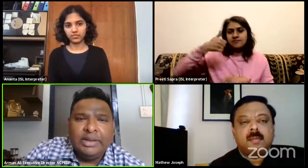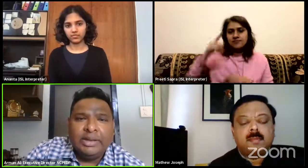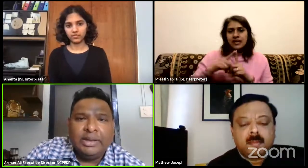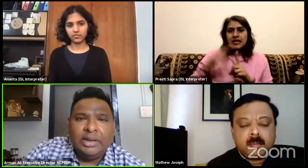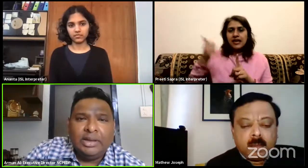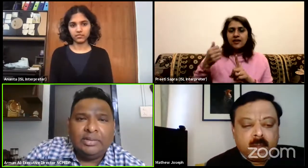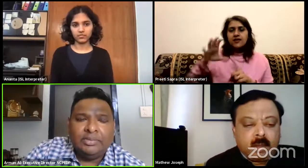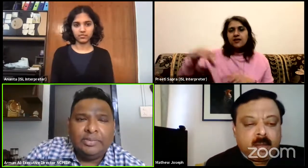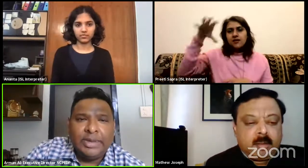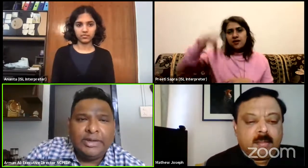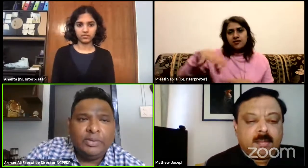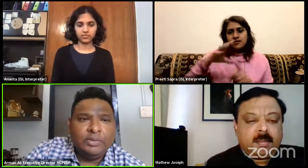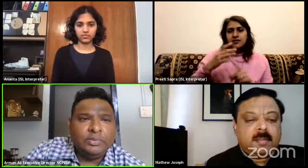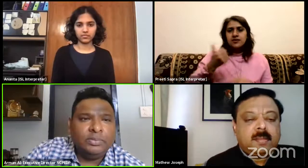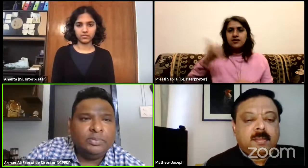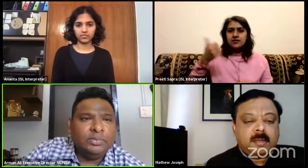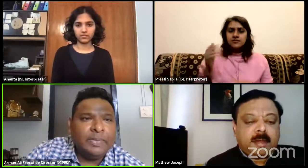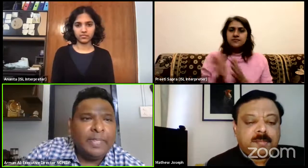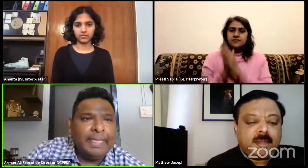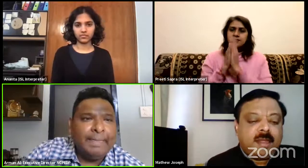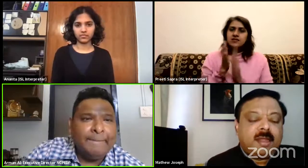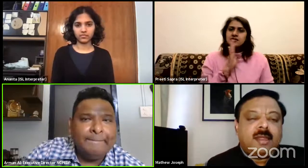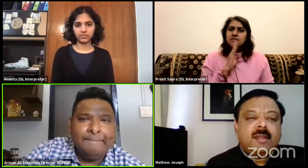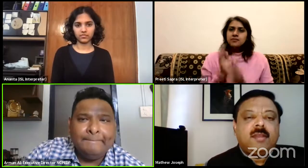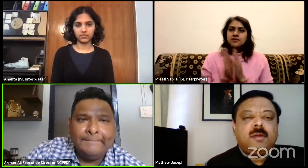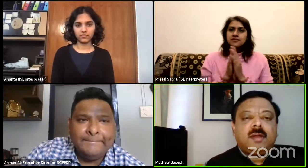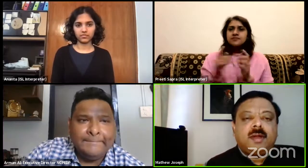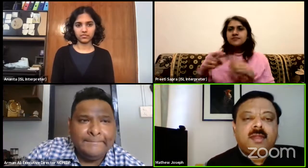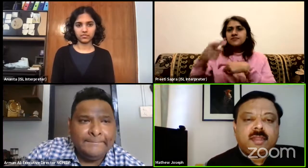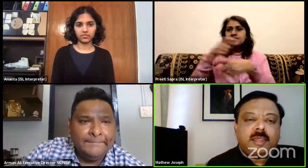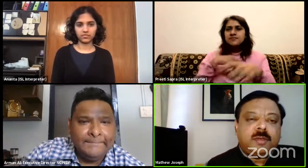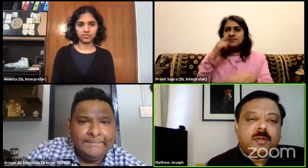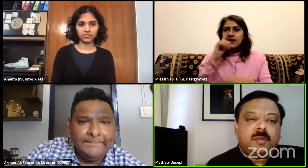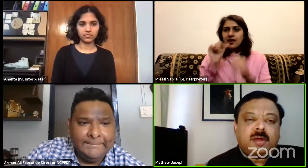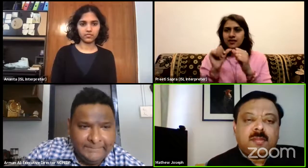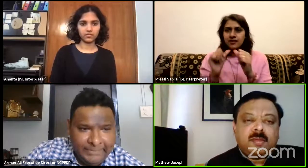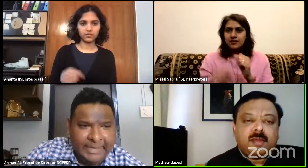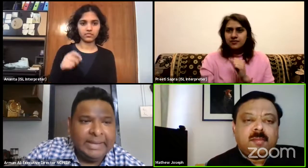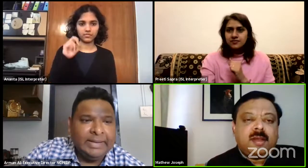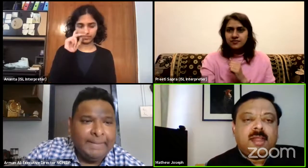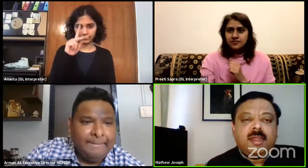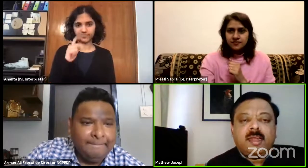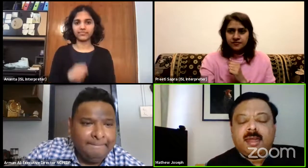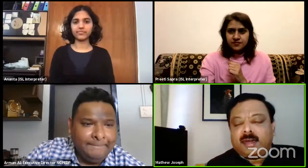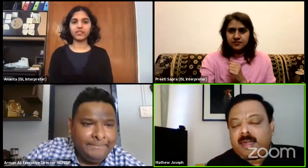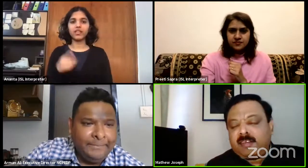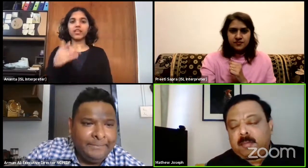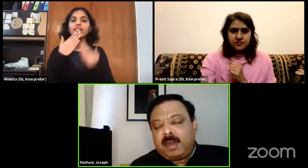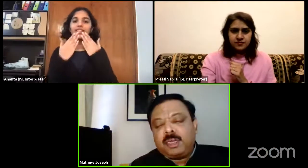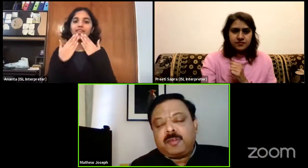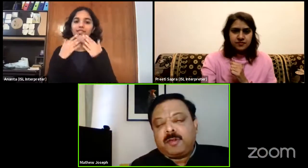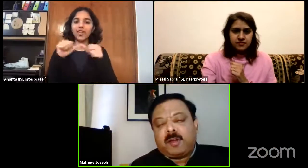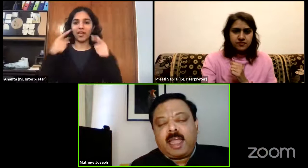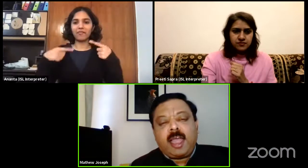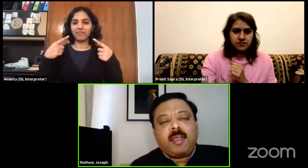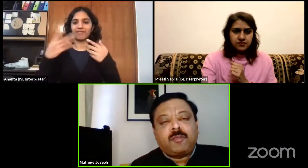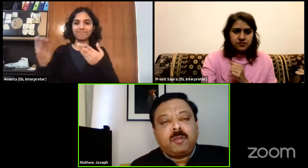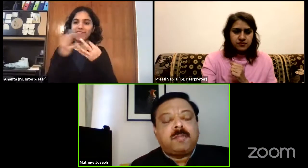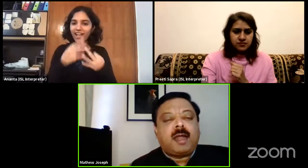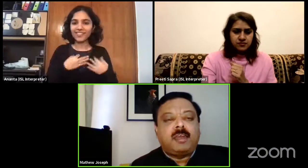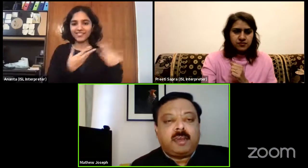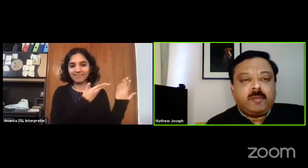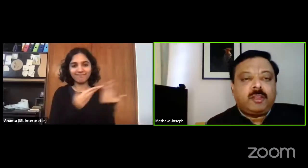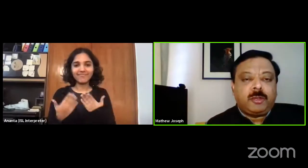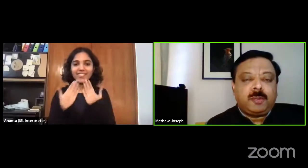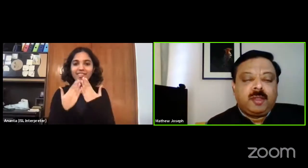speak. Matthew. Yeah. So thank you, Mr. Manali. It's a pleasure for AIF